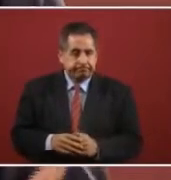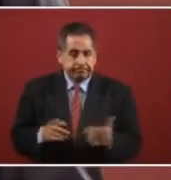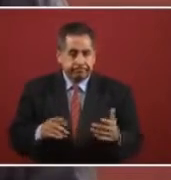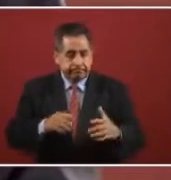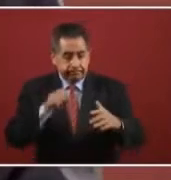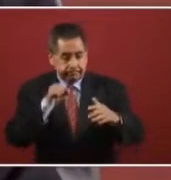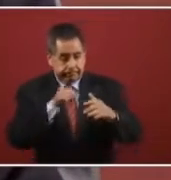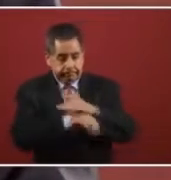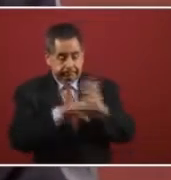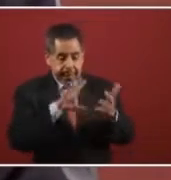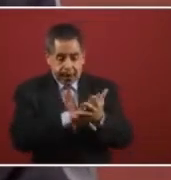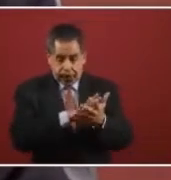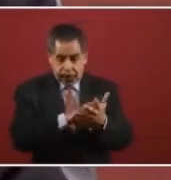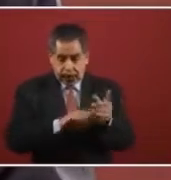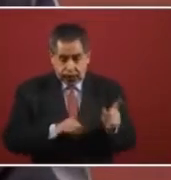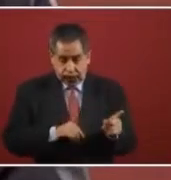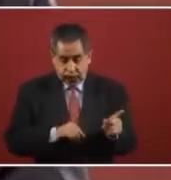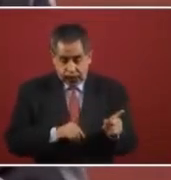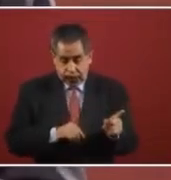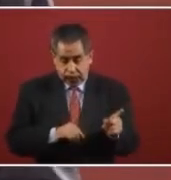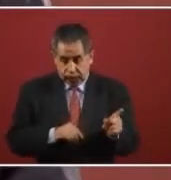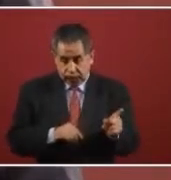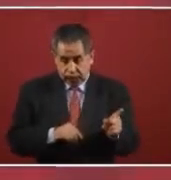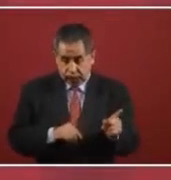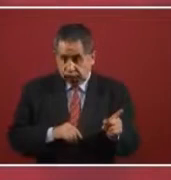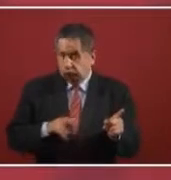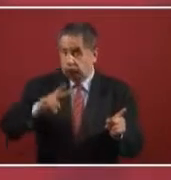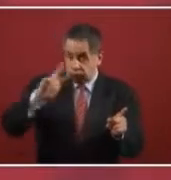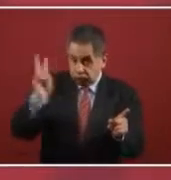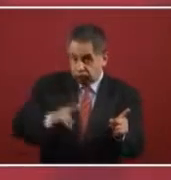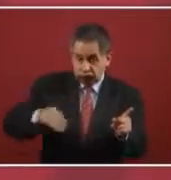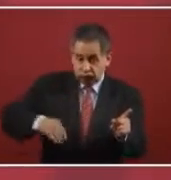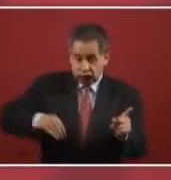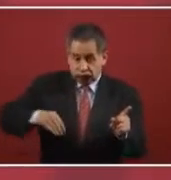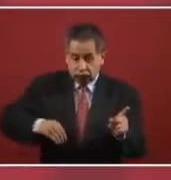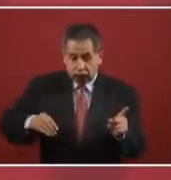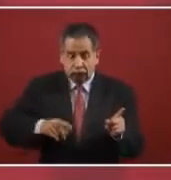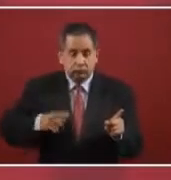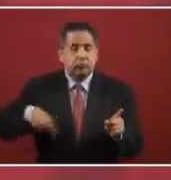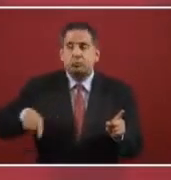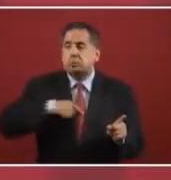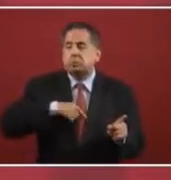presos, that they be imprisoned, que hayan cometido, that they committed